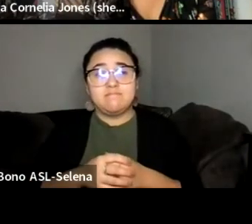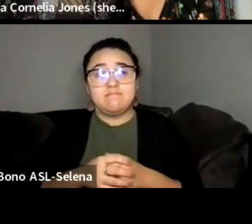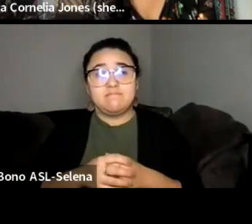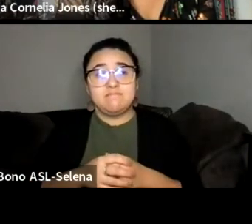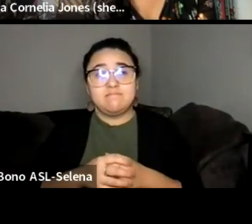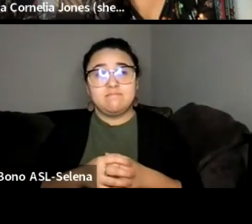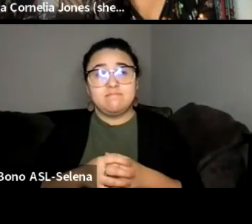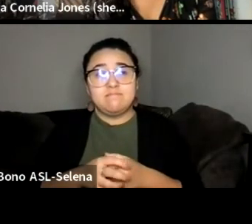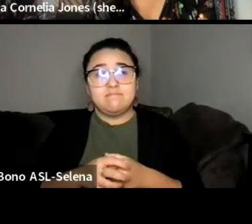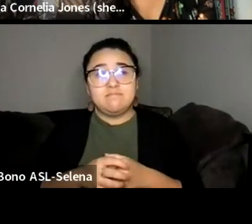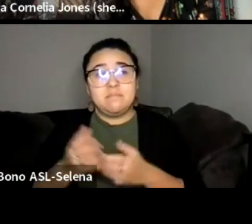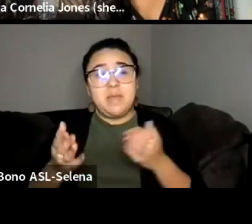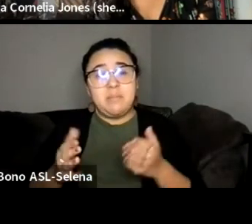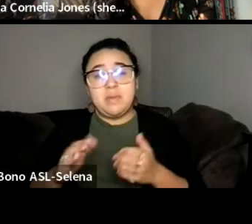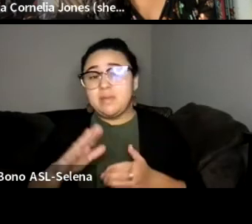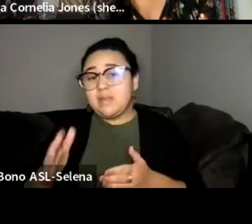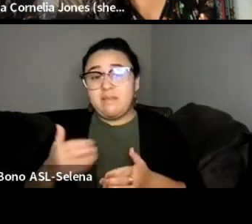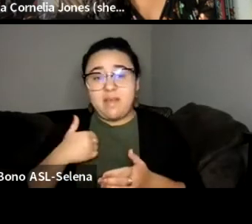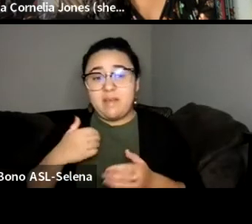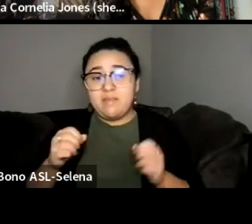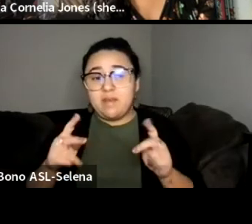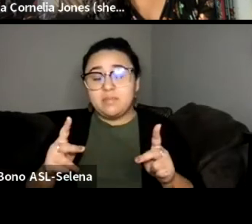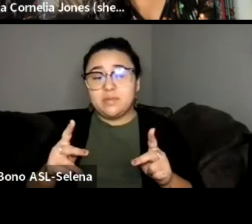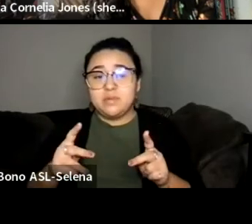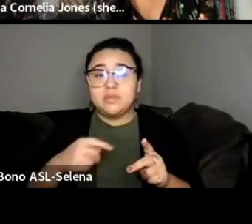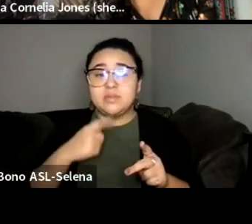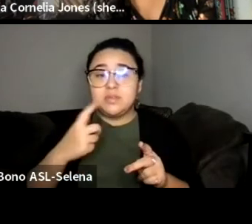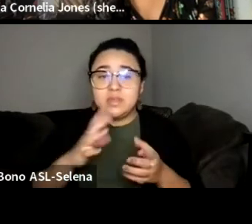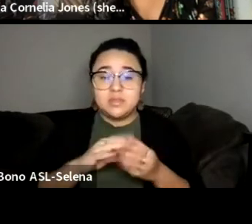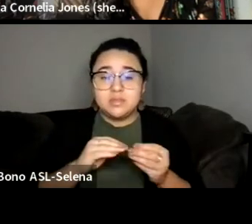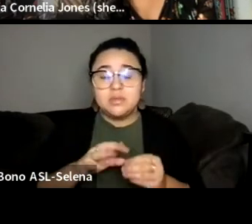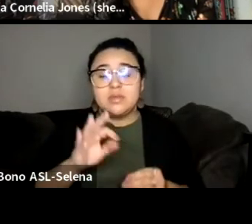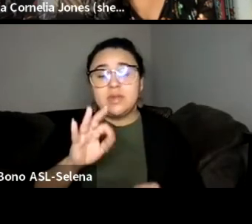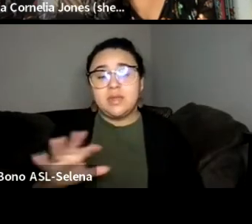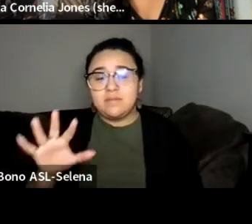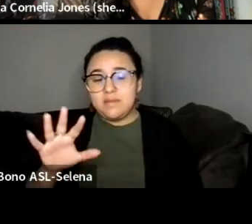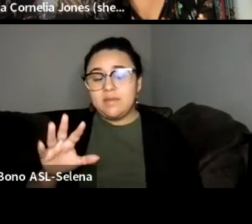chance to tell that story in a 9-to-5, 6-day-a-week, no